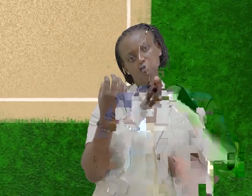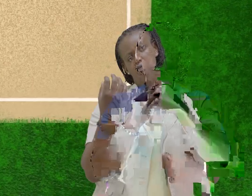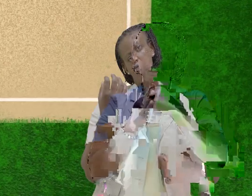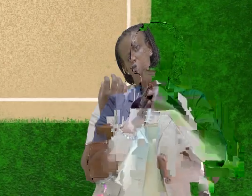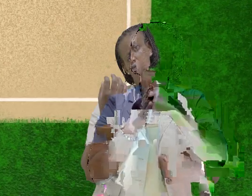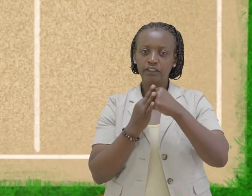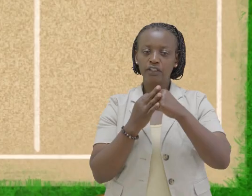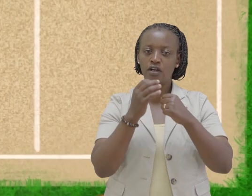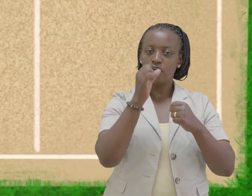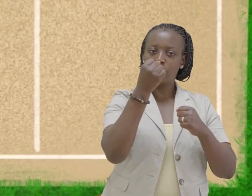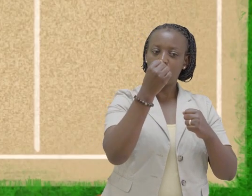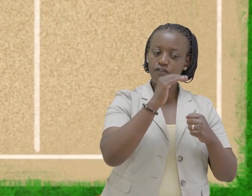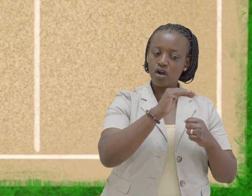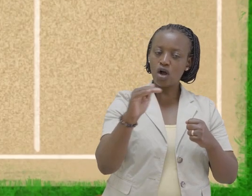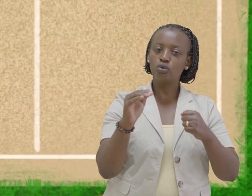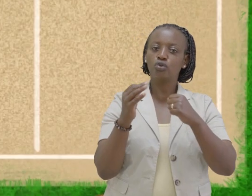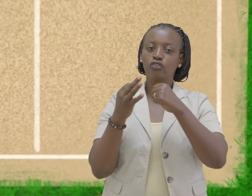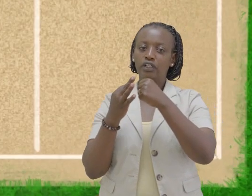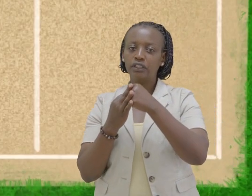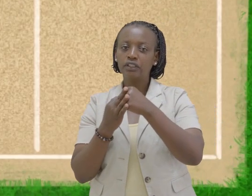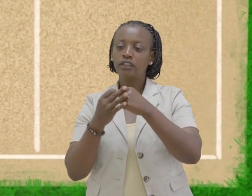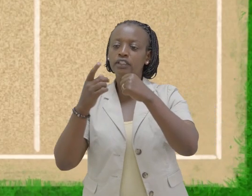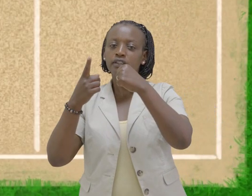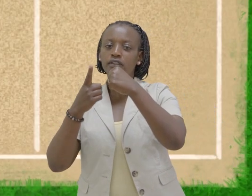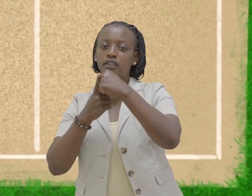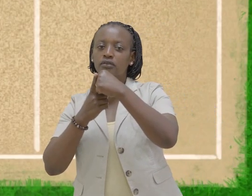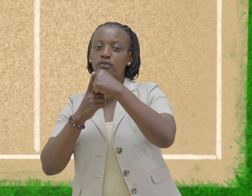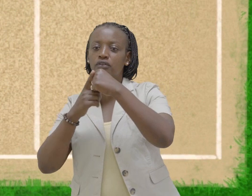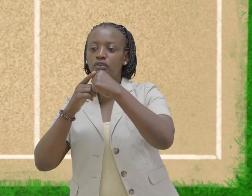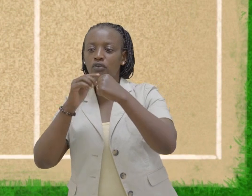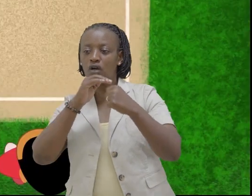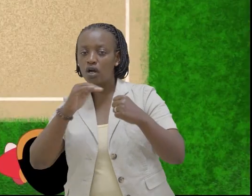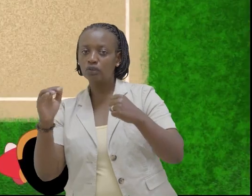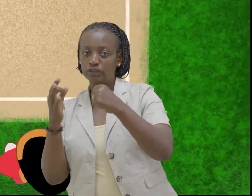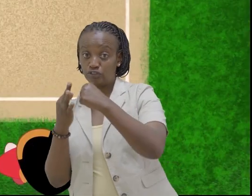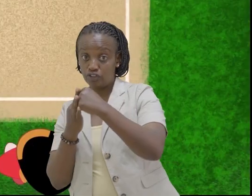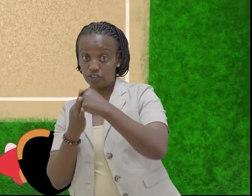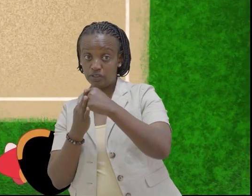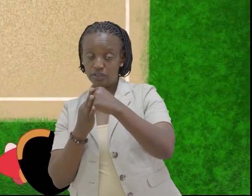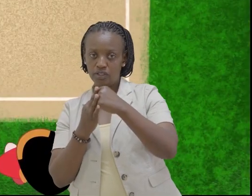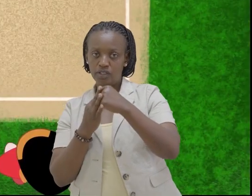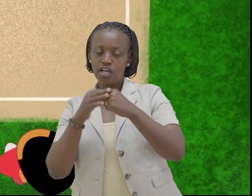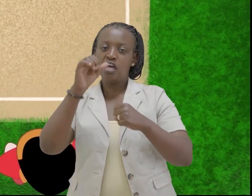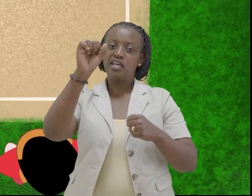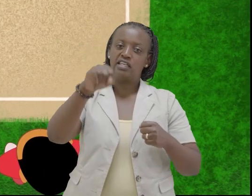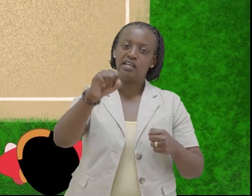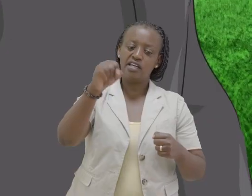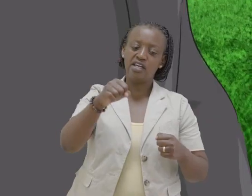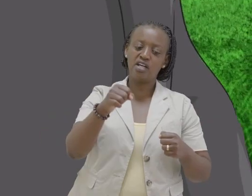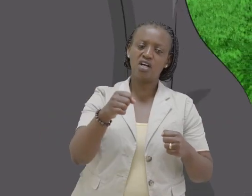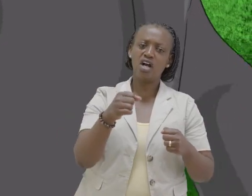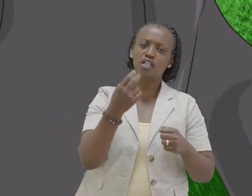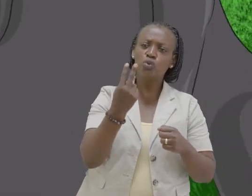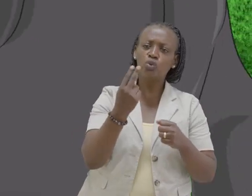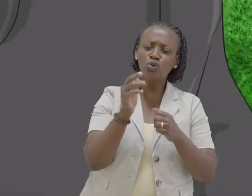Of 8, 5 out of 8, 6 out of 8.